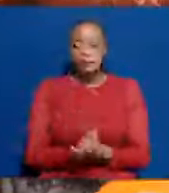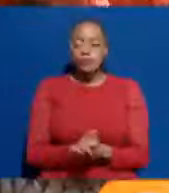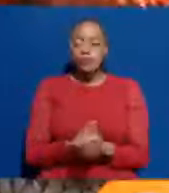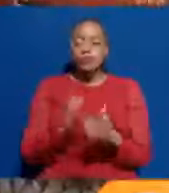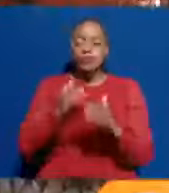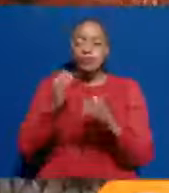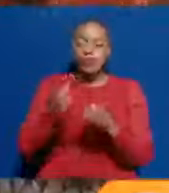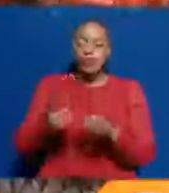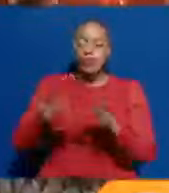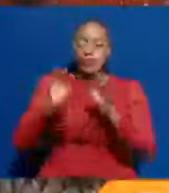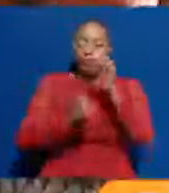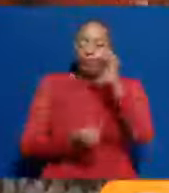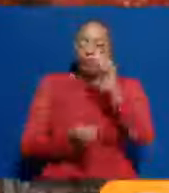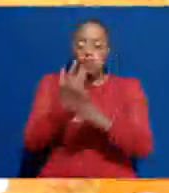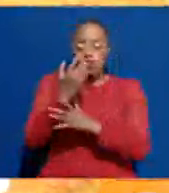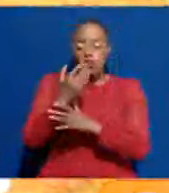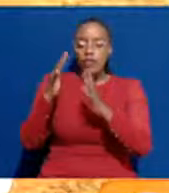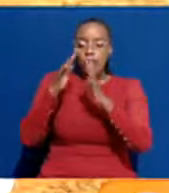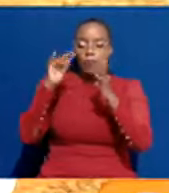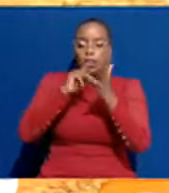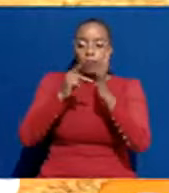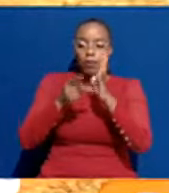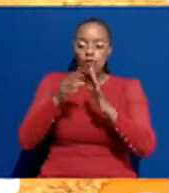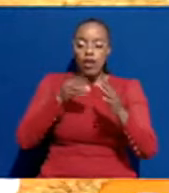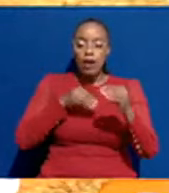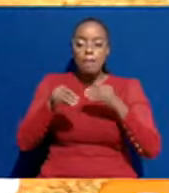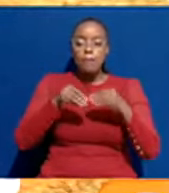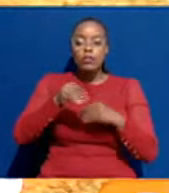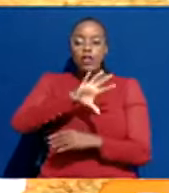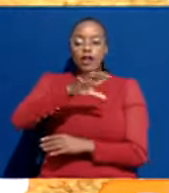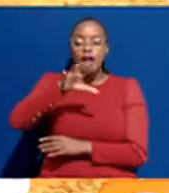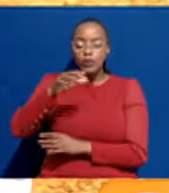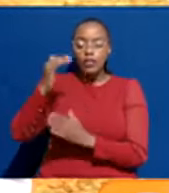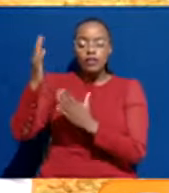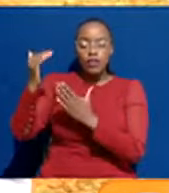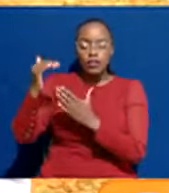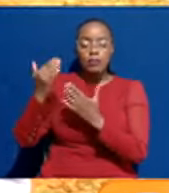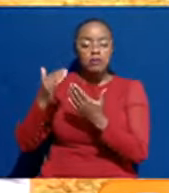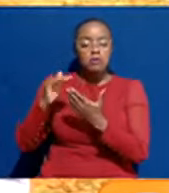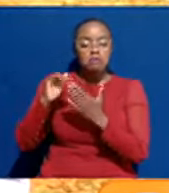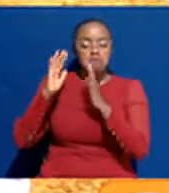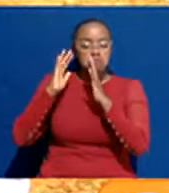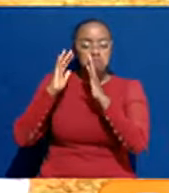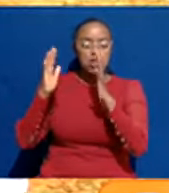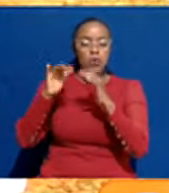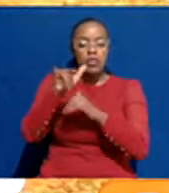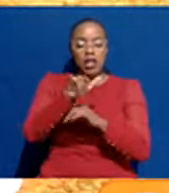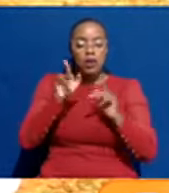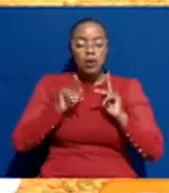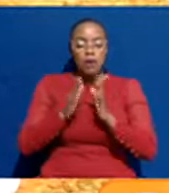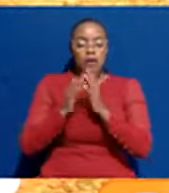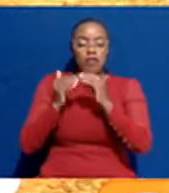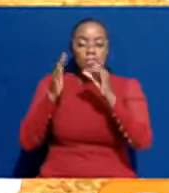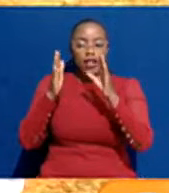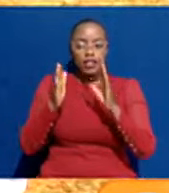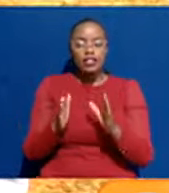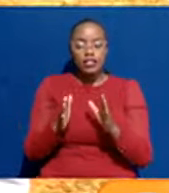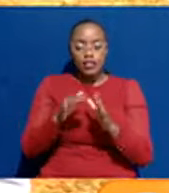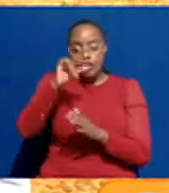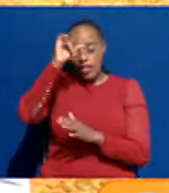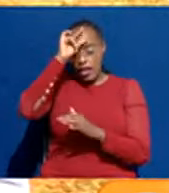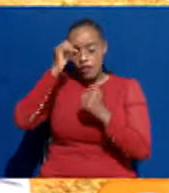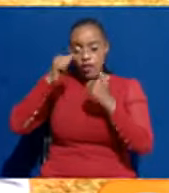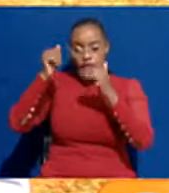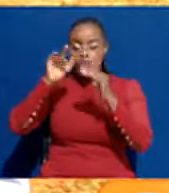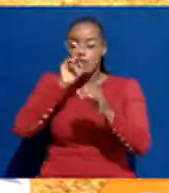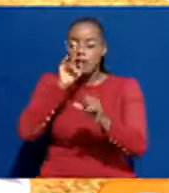Following the official launch of this major project in Busia County, expectations are high amongst locals and leaders alike, with government